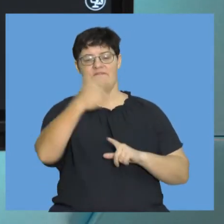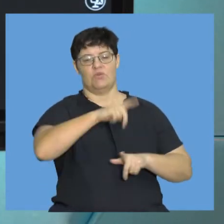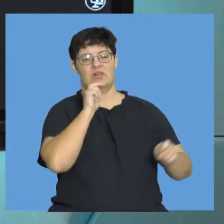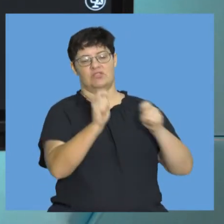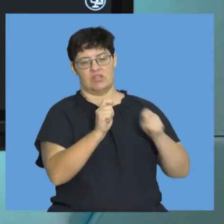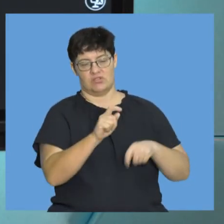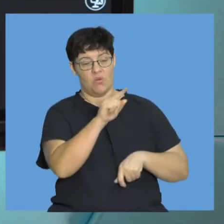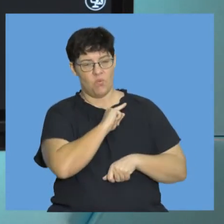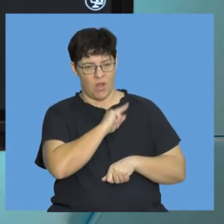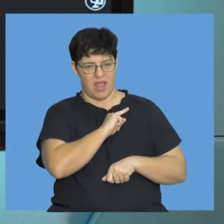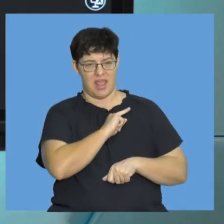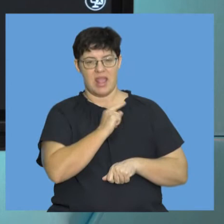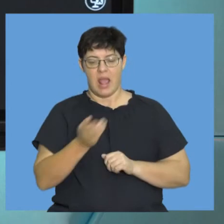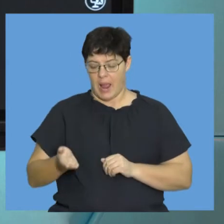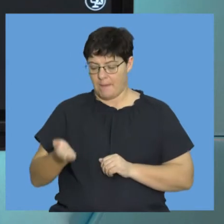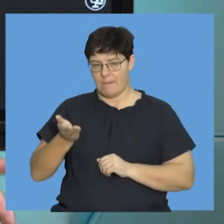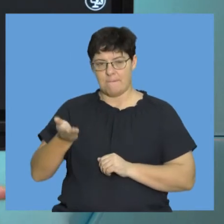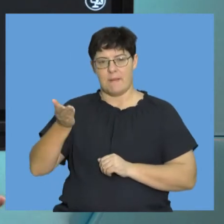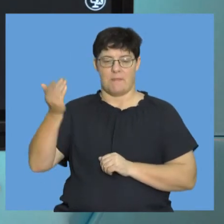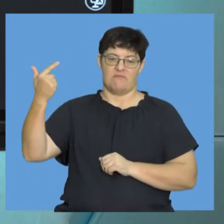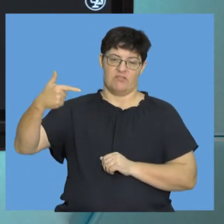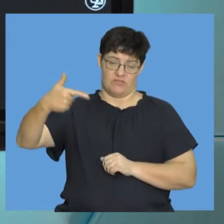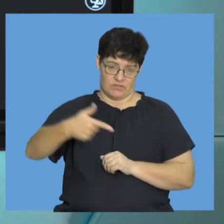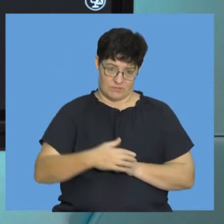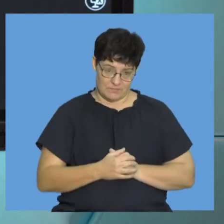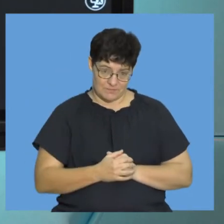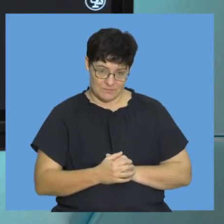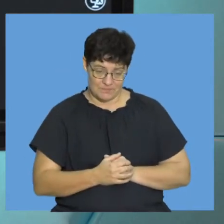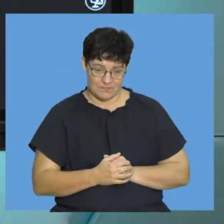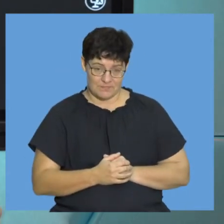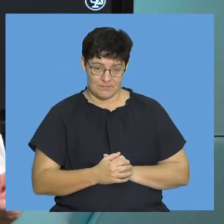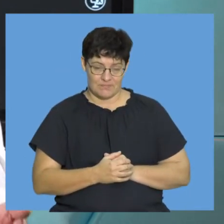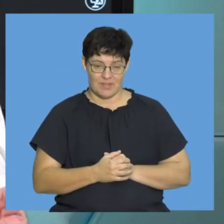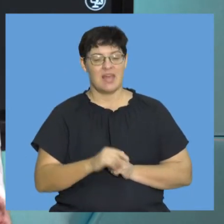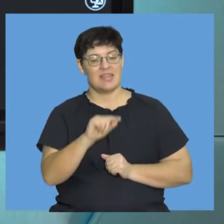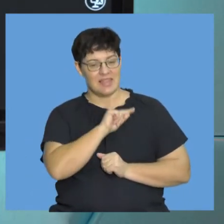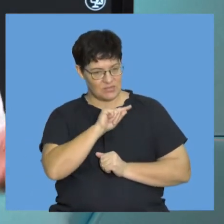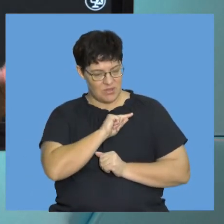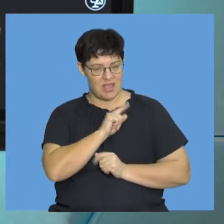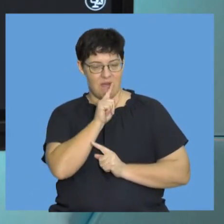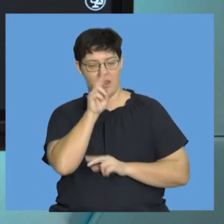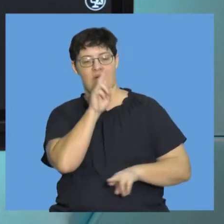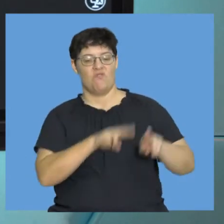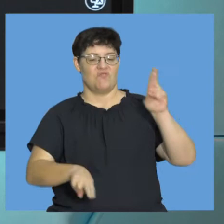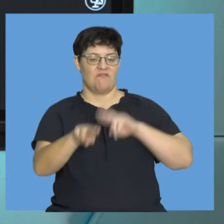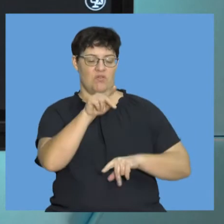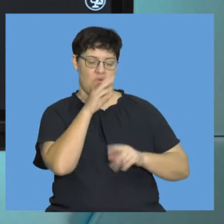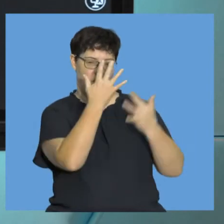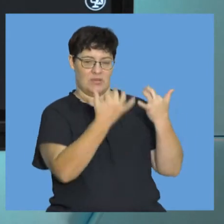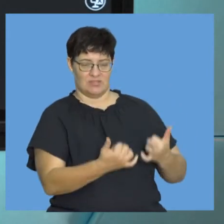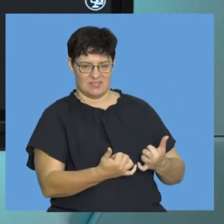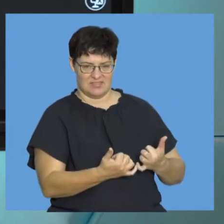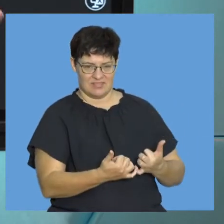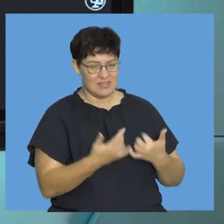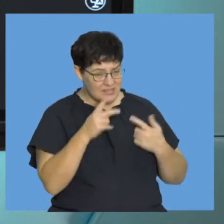fuel in terms of the fuel hikes that are taking place in our country. And therefore, you are reviewing your budget.